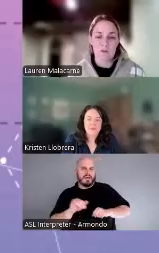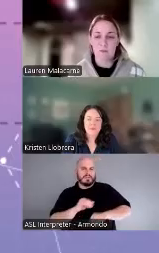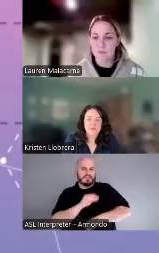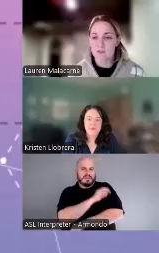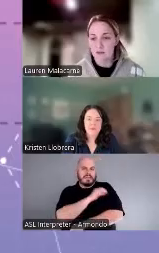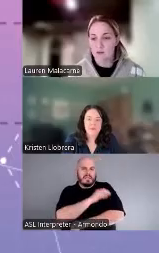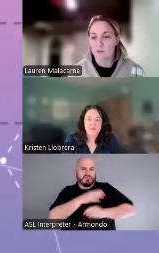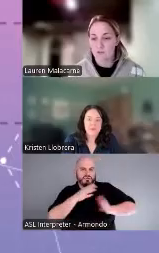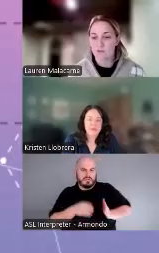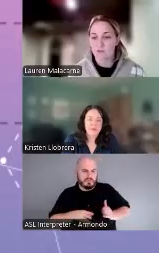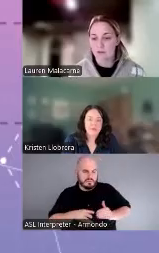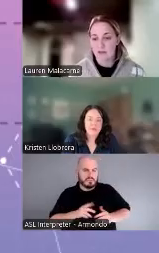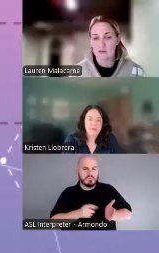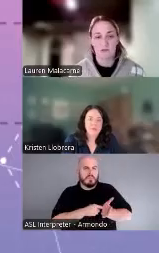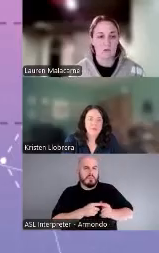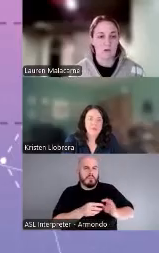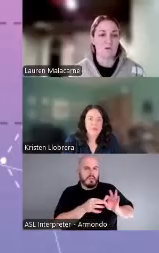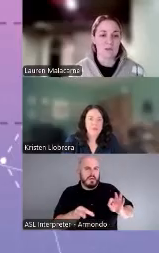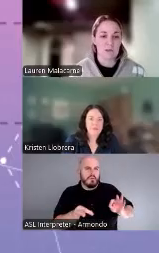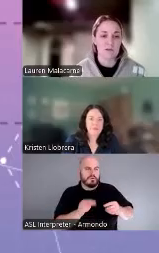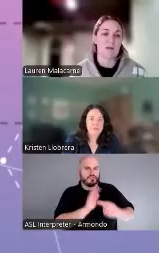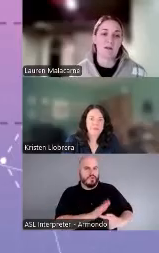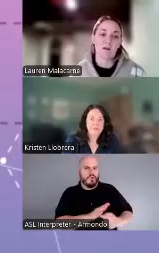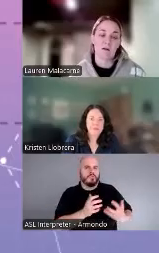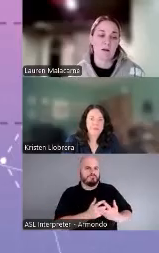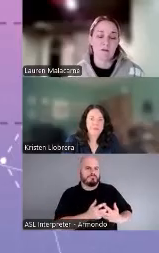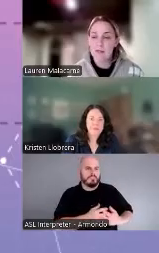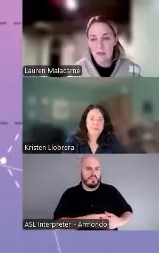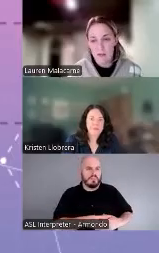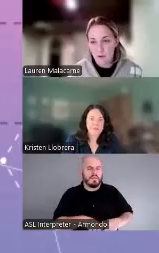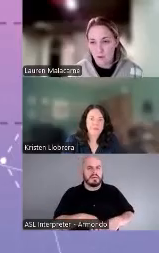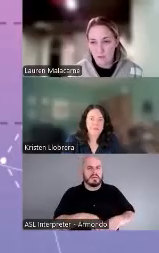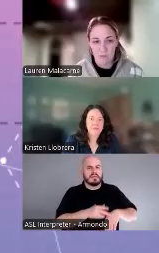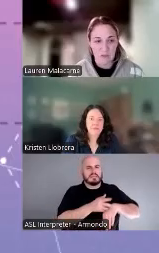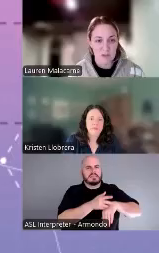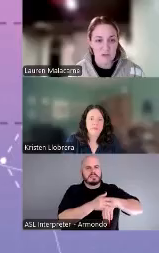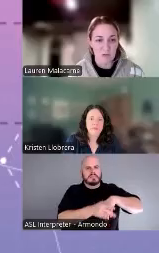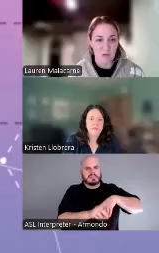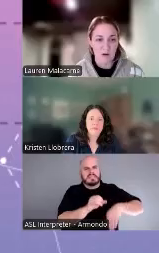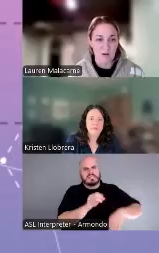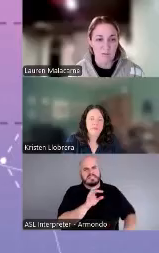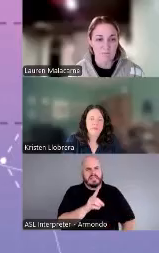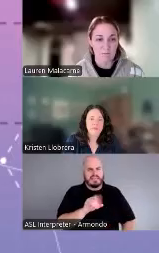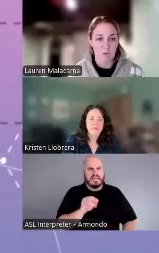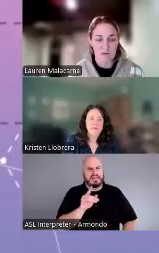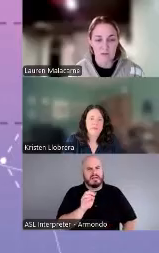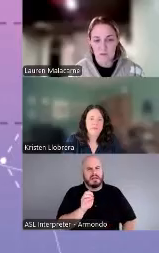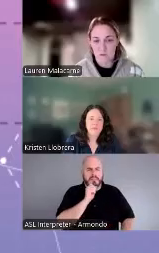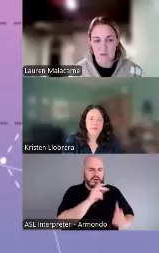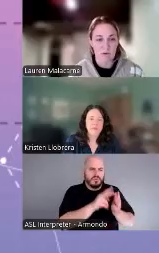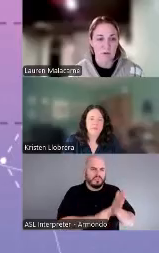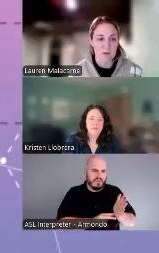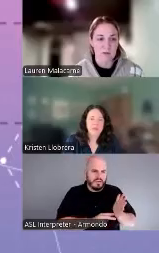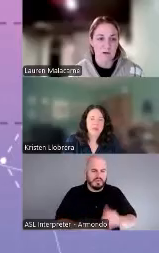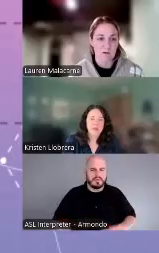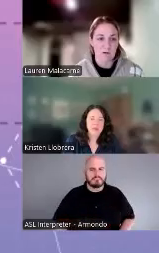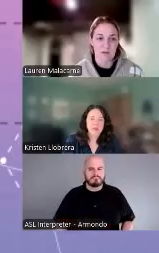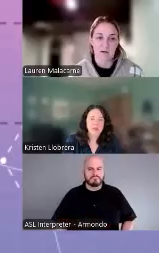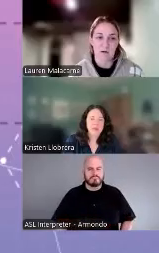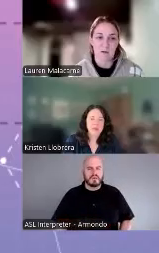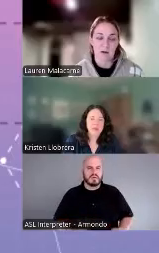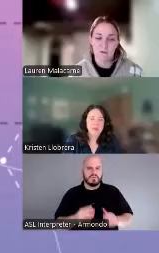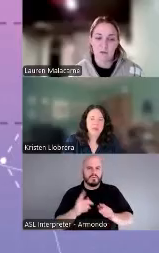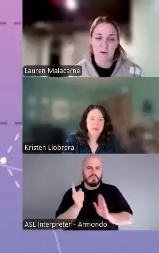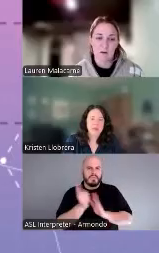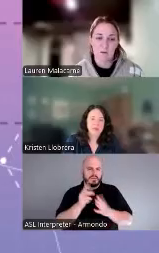And so sometimes the language reflects that. So, descends and incline. And I'm not going to read to you what it says. I'll just give you a minute to kind of glance